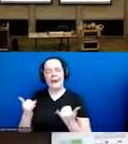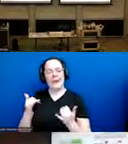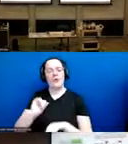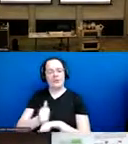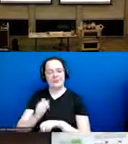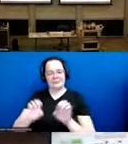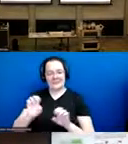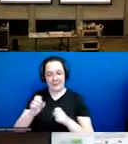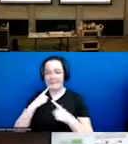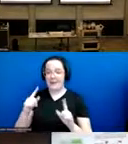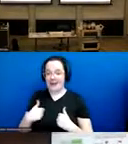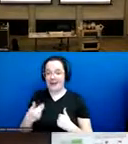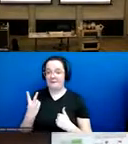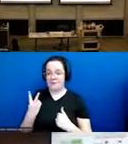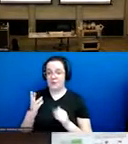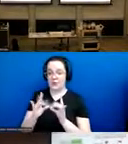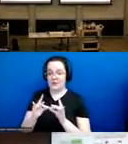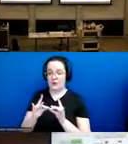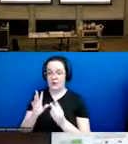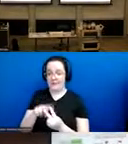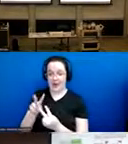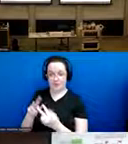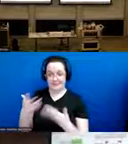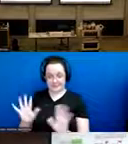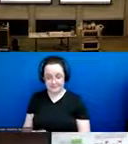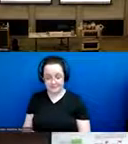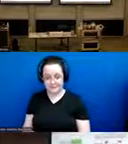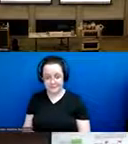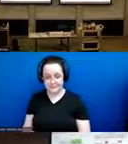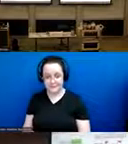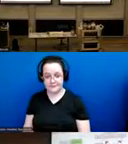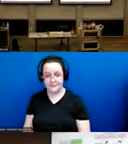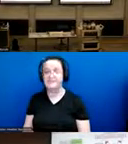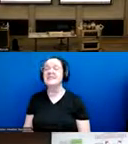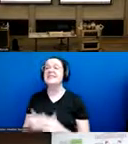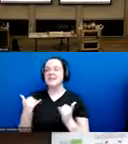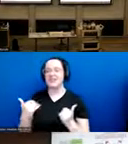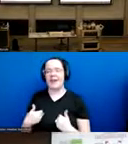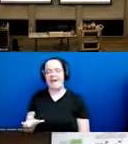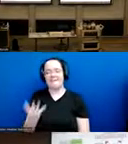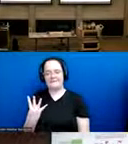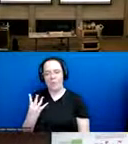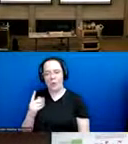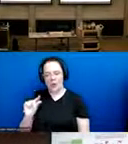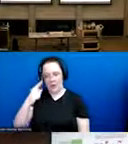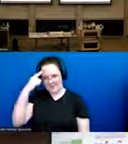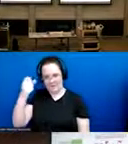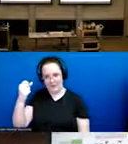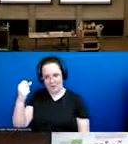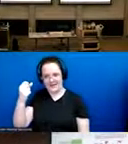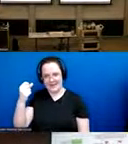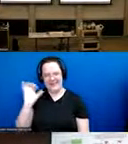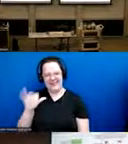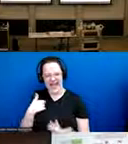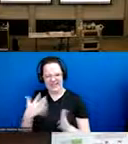have two of these entangled pairs, right? They are being produced in there. And now we have 4 of these quantum memories that I showed you. And in the next couple